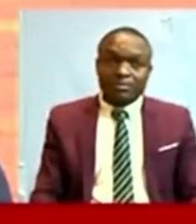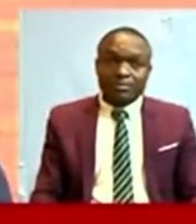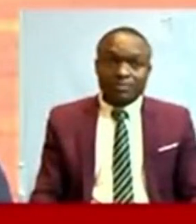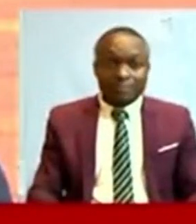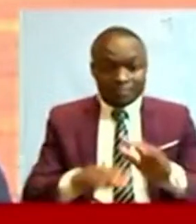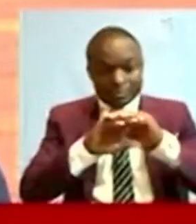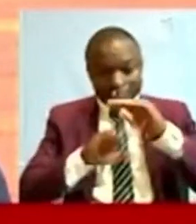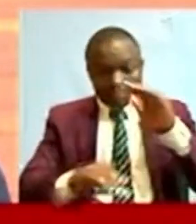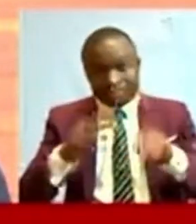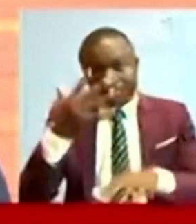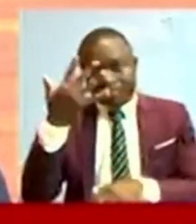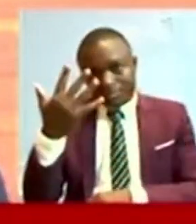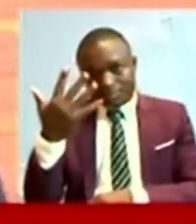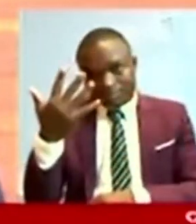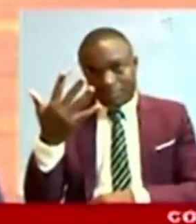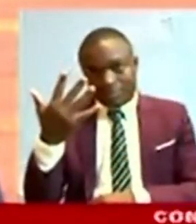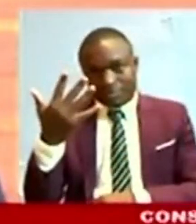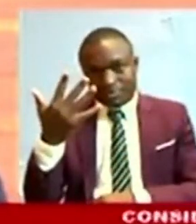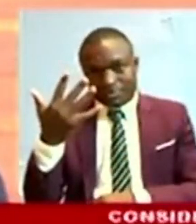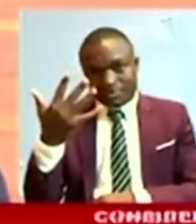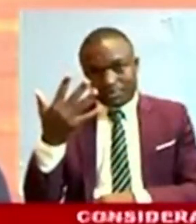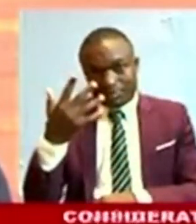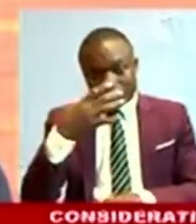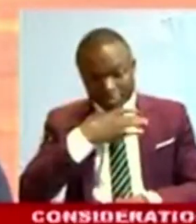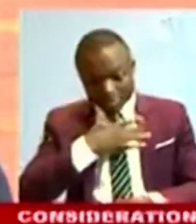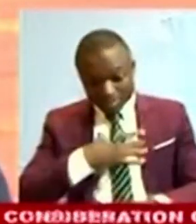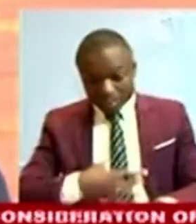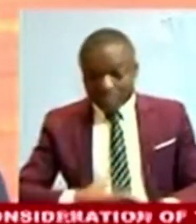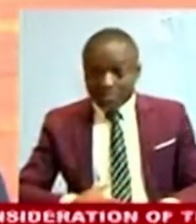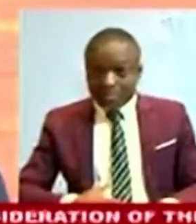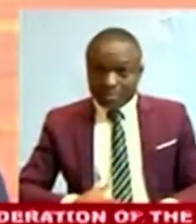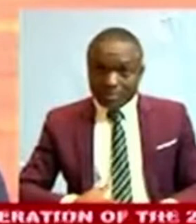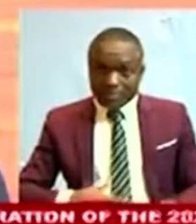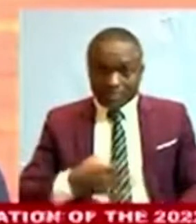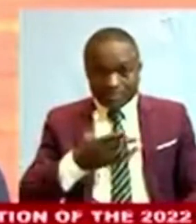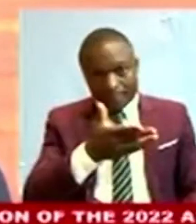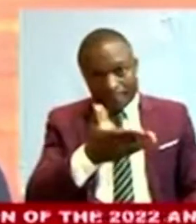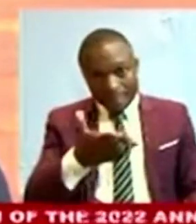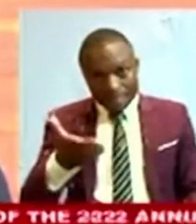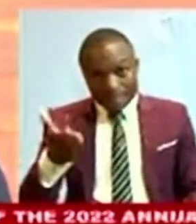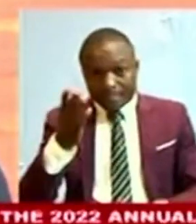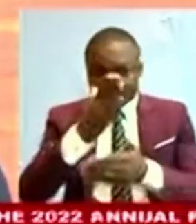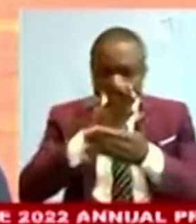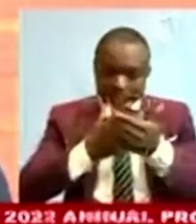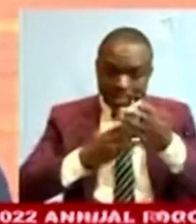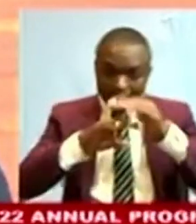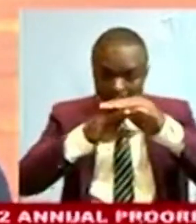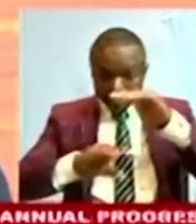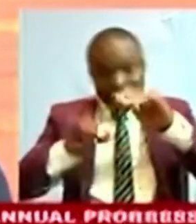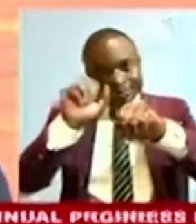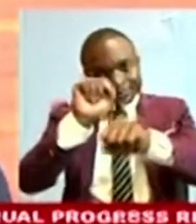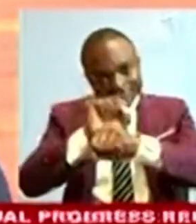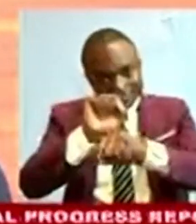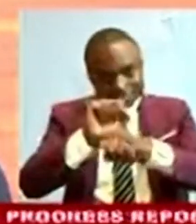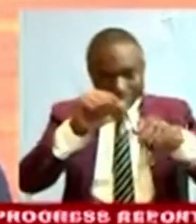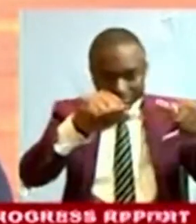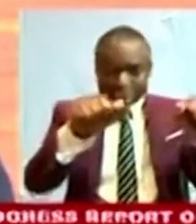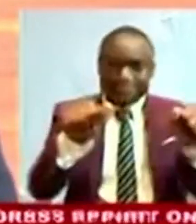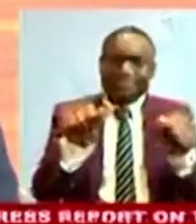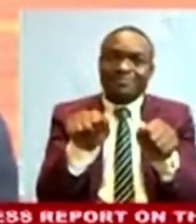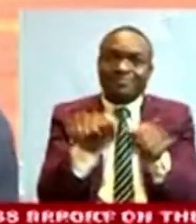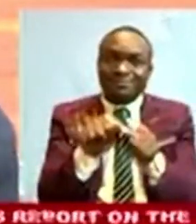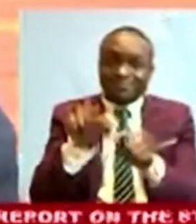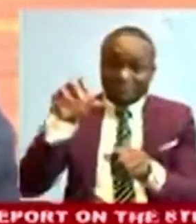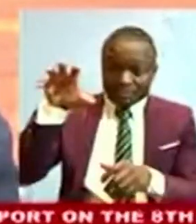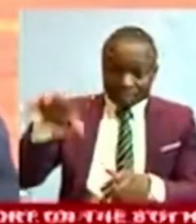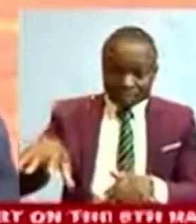5, malnutrition, insecticide treated. So basically, there's some underperformance in this area of child survival,